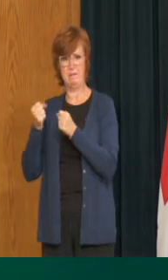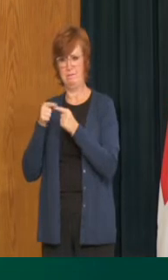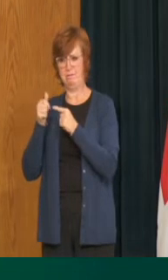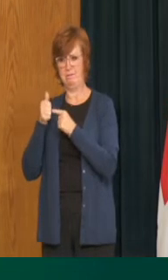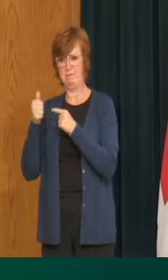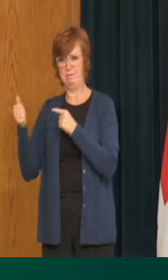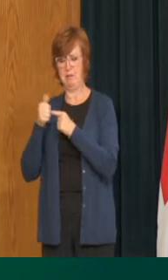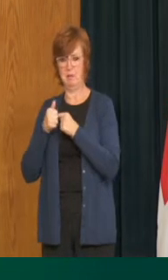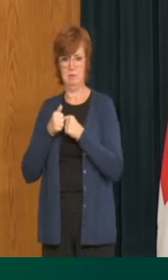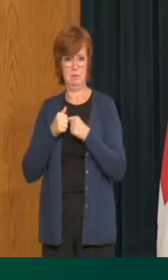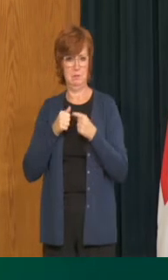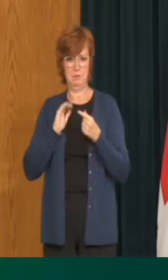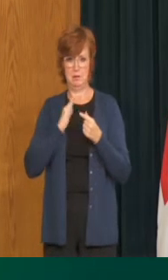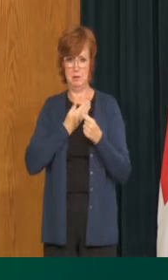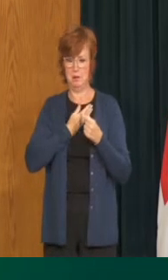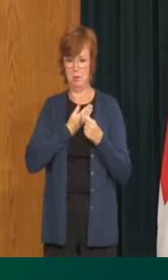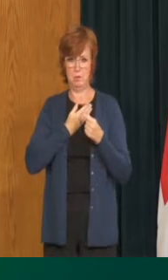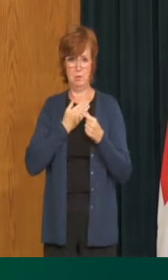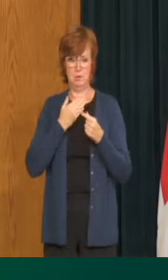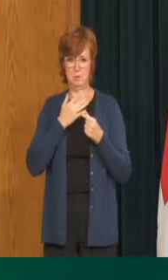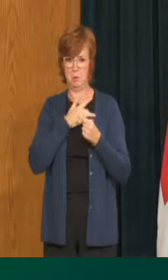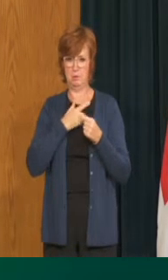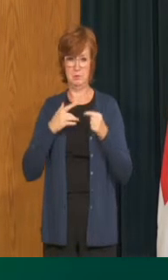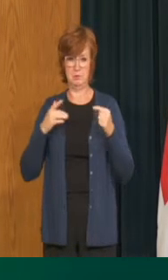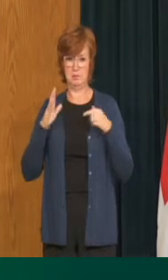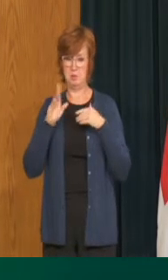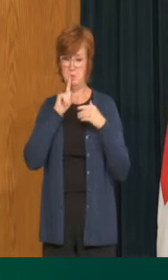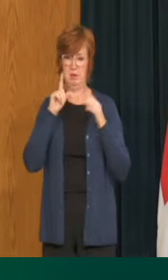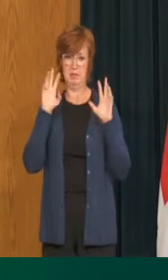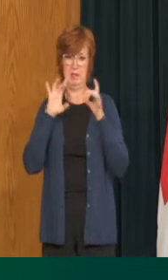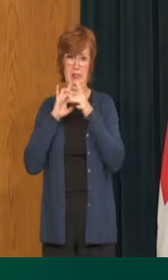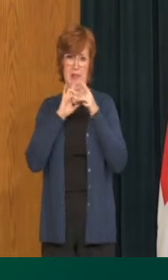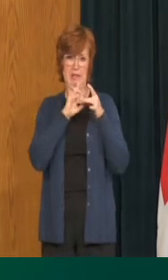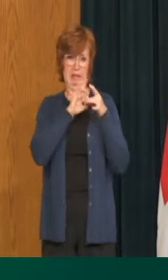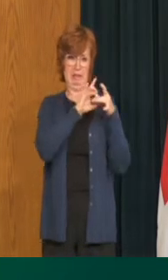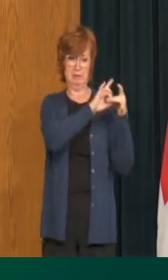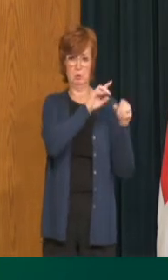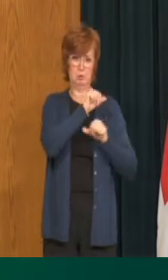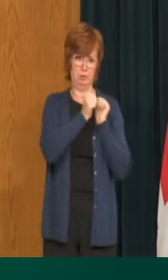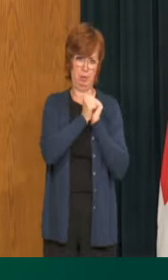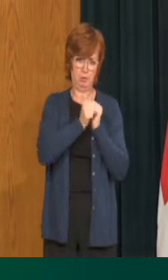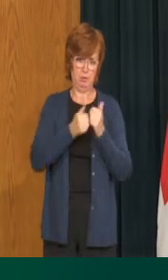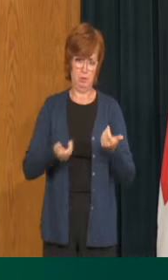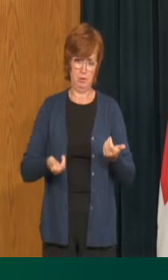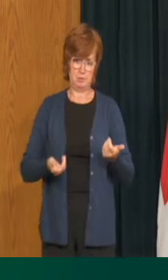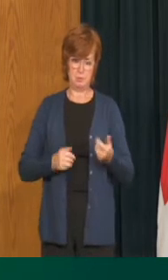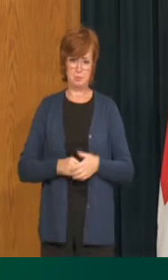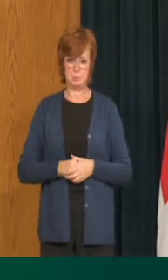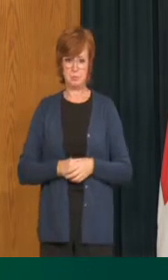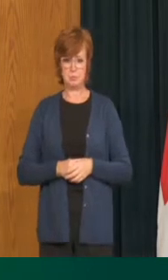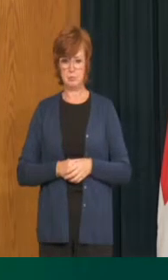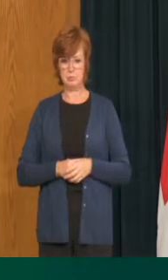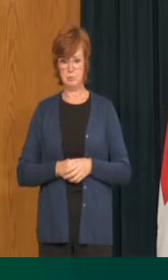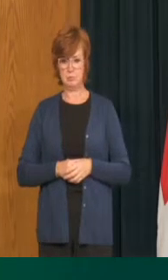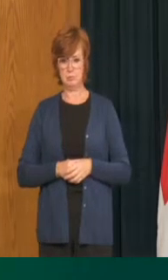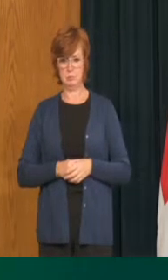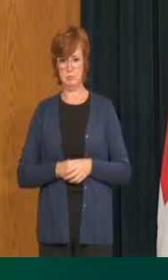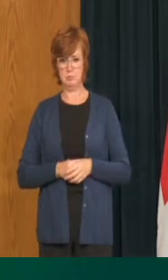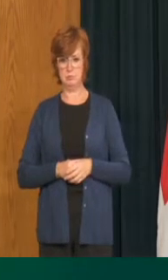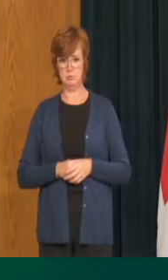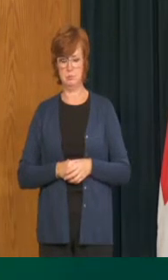borders. There's even people that work beyond those two provinces on a shift basis. So there is there